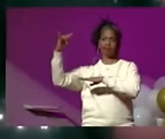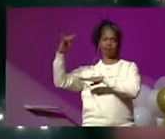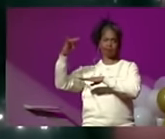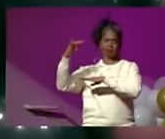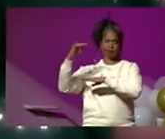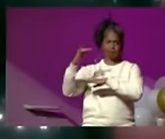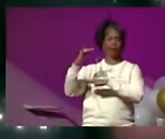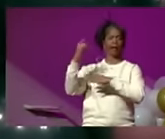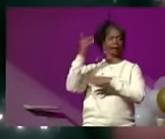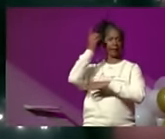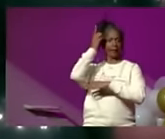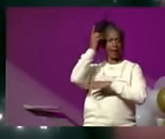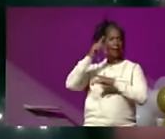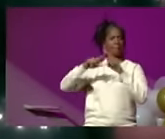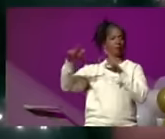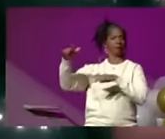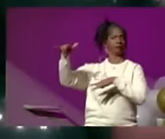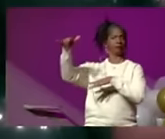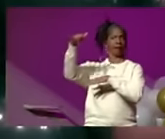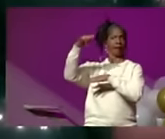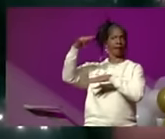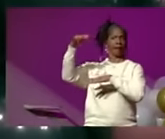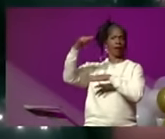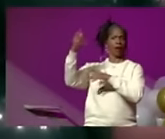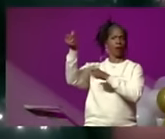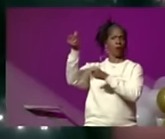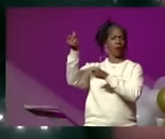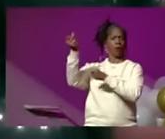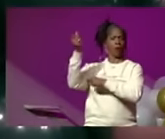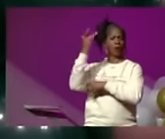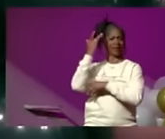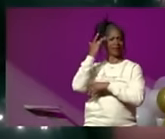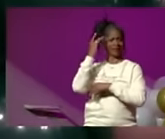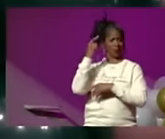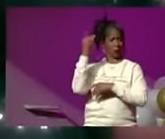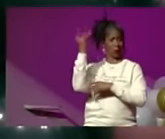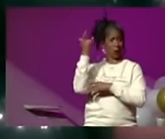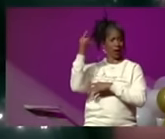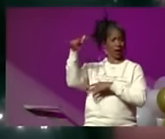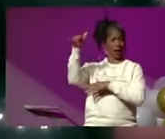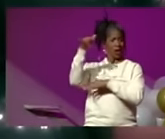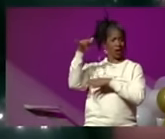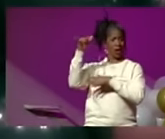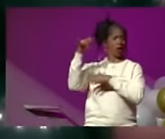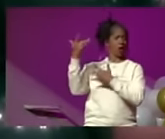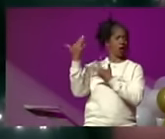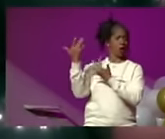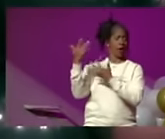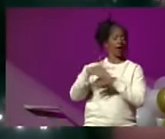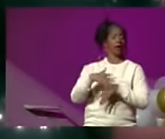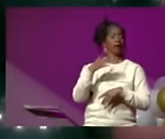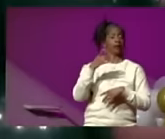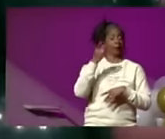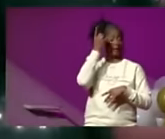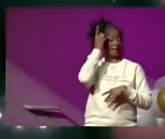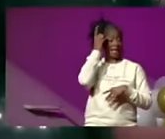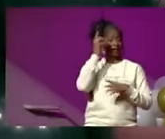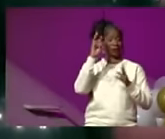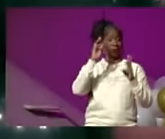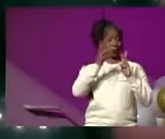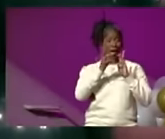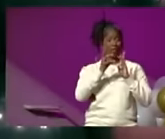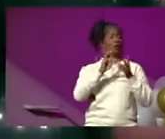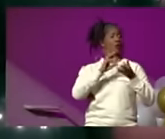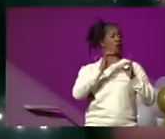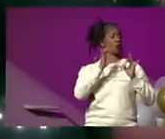said that there was a weather system literally over the airport in Dallas. And so